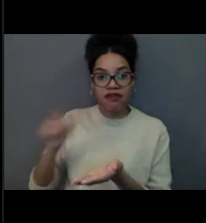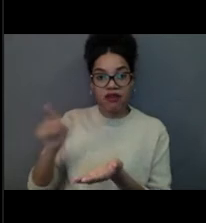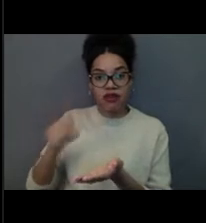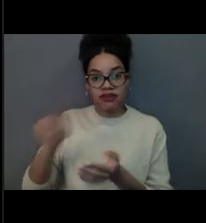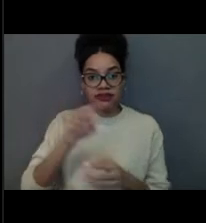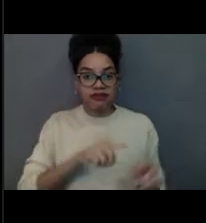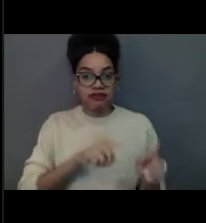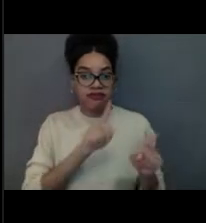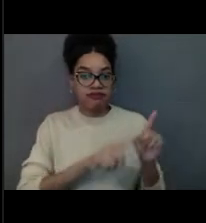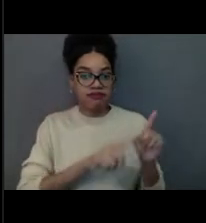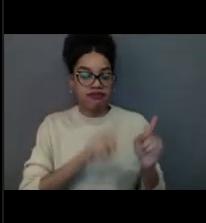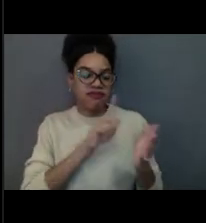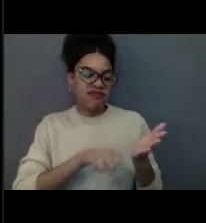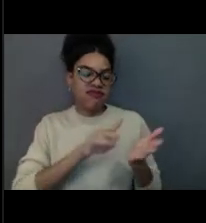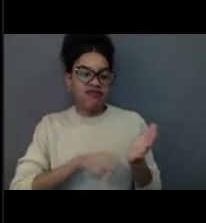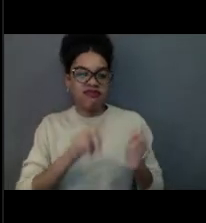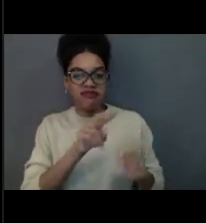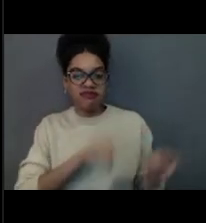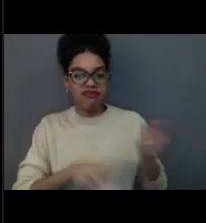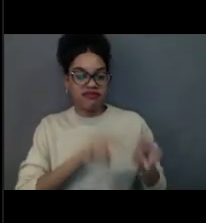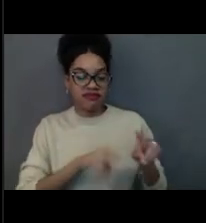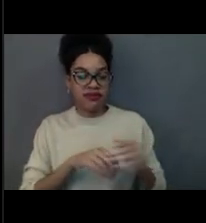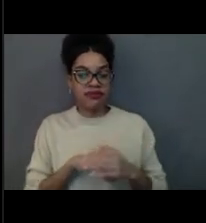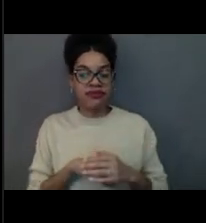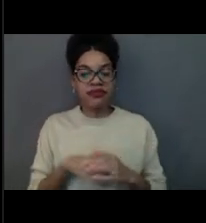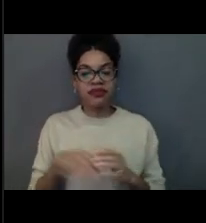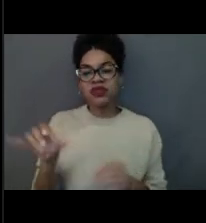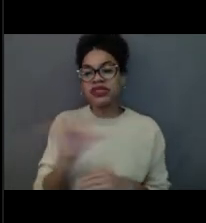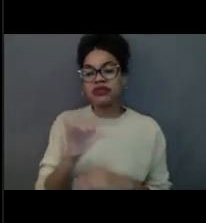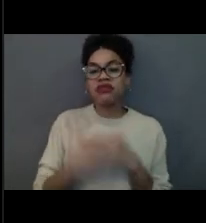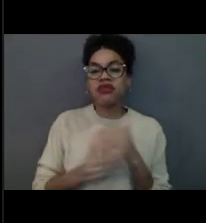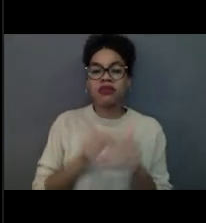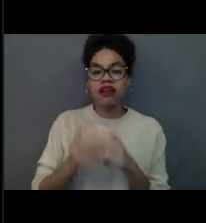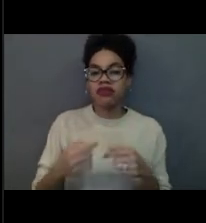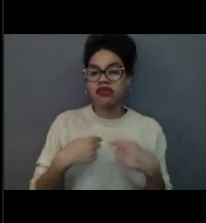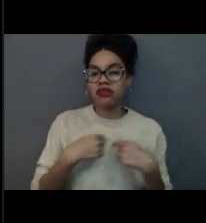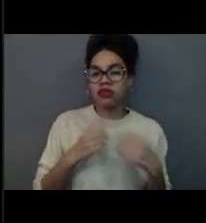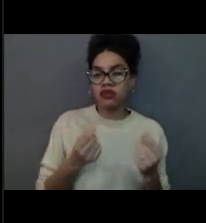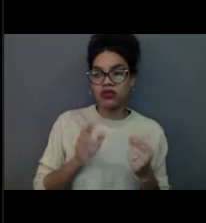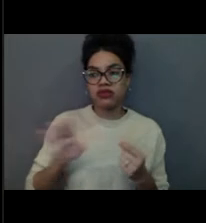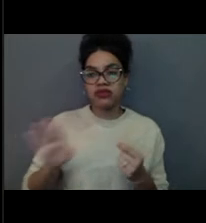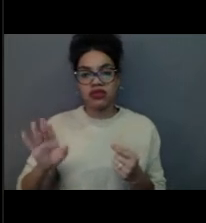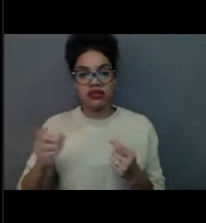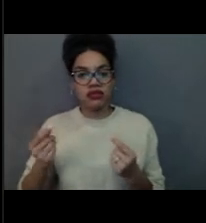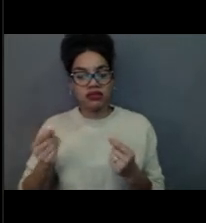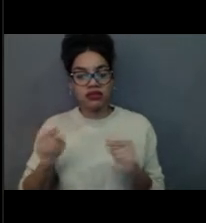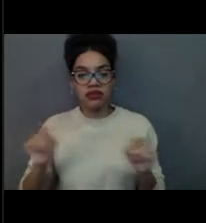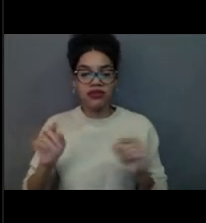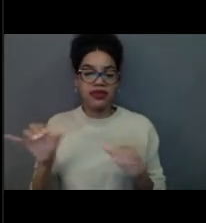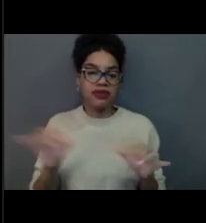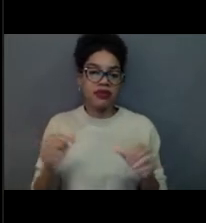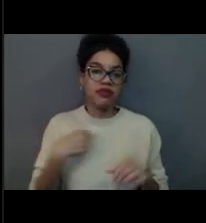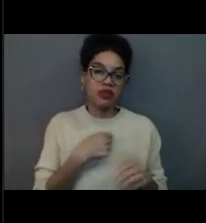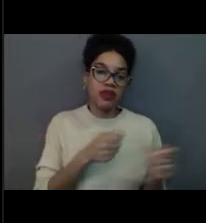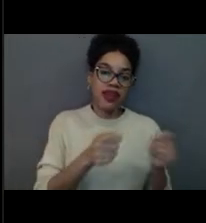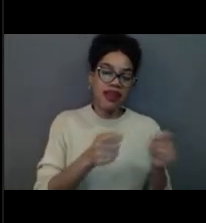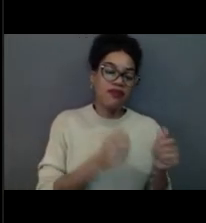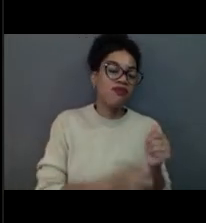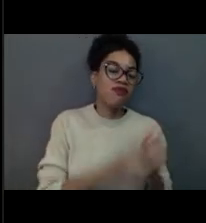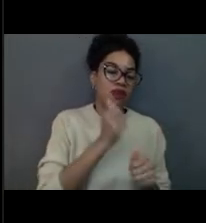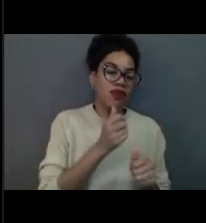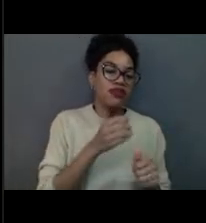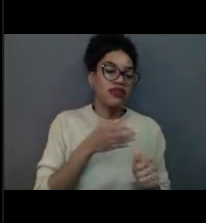and food safety as well. So I think it's very similar, other than that we handle almost all of the seafood, and they handle those products